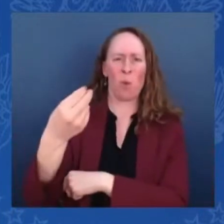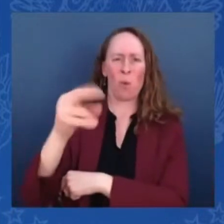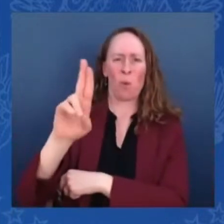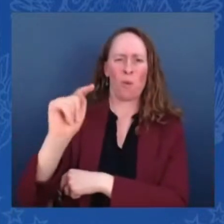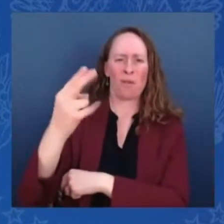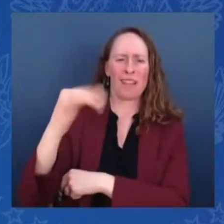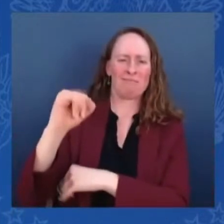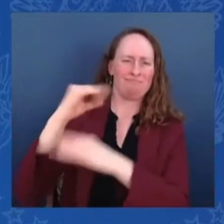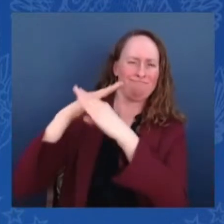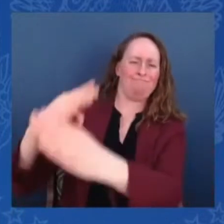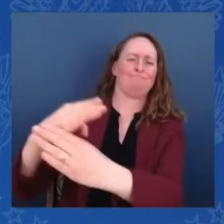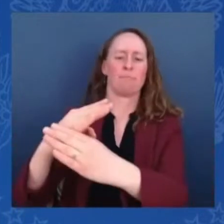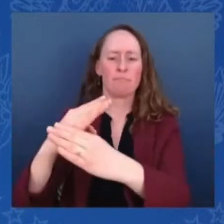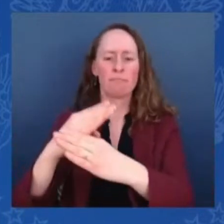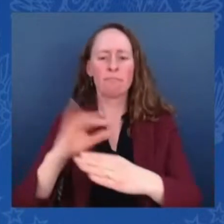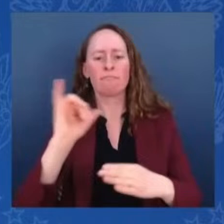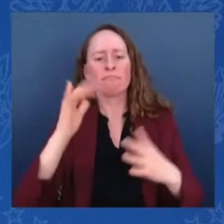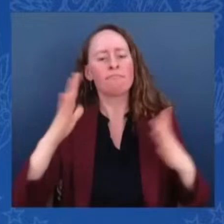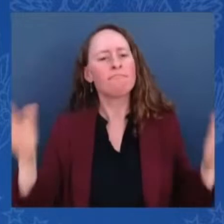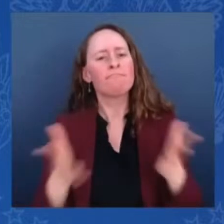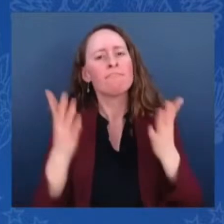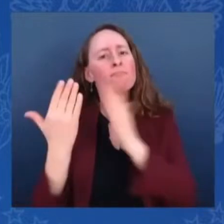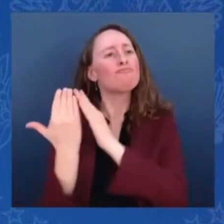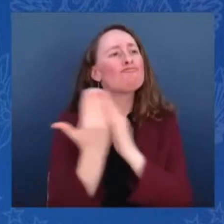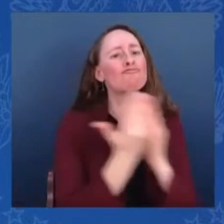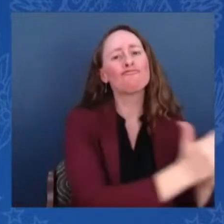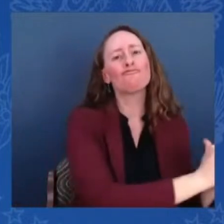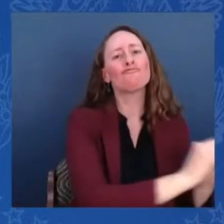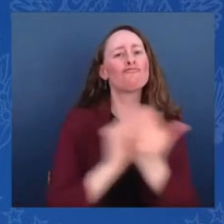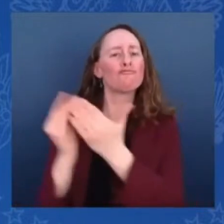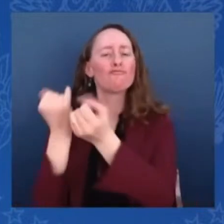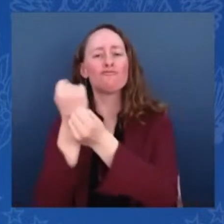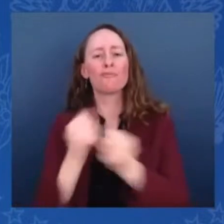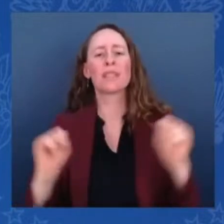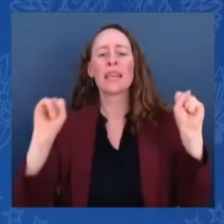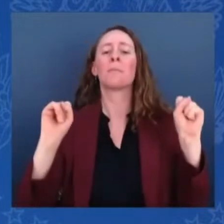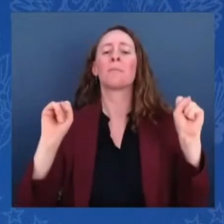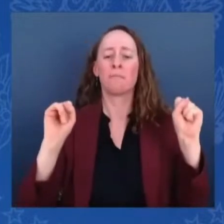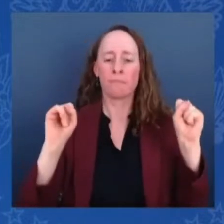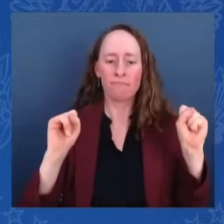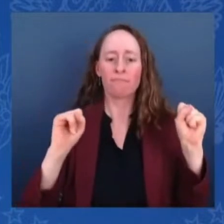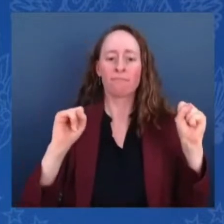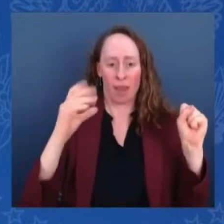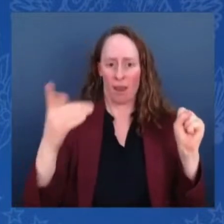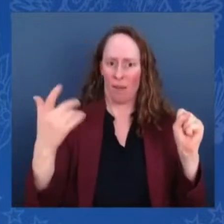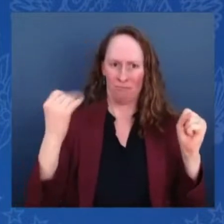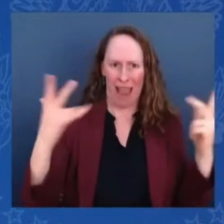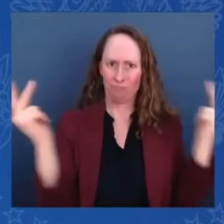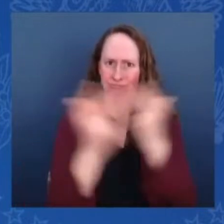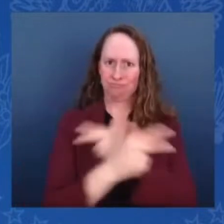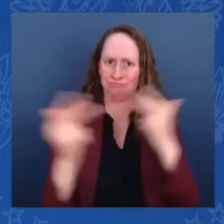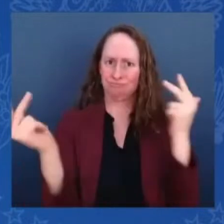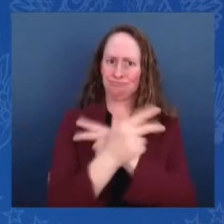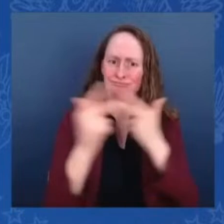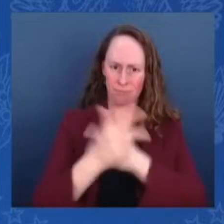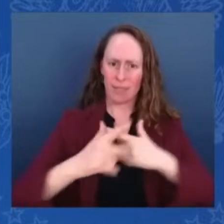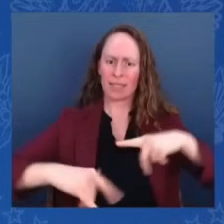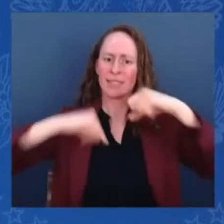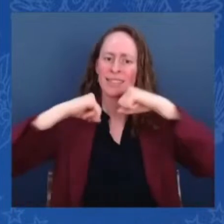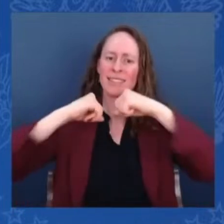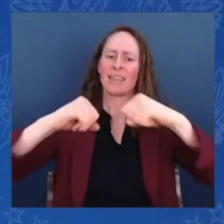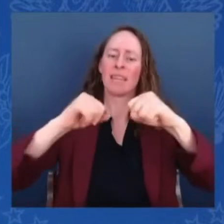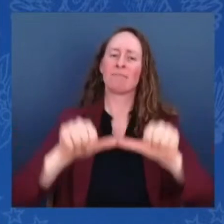world's busiest waterways. And we have strengthened partnerships all across the Americas, defending